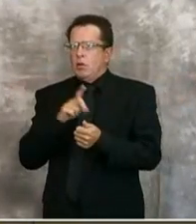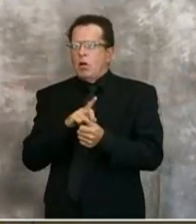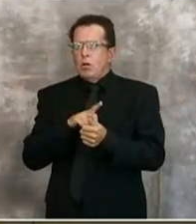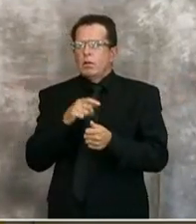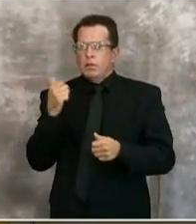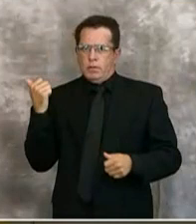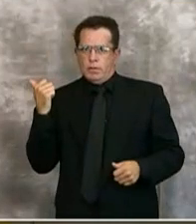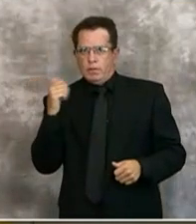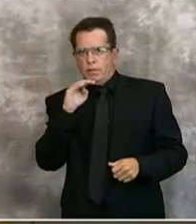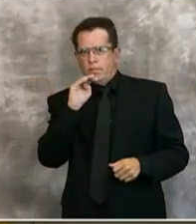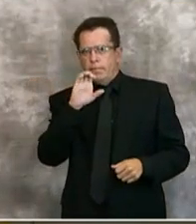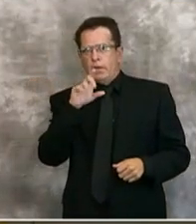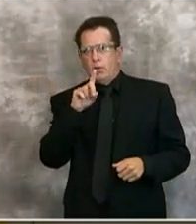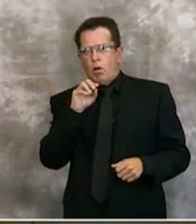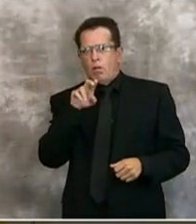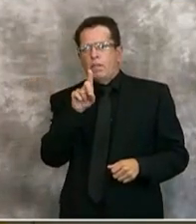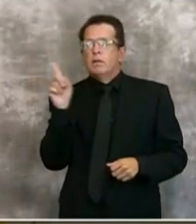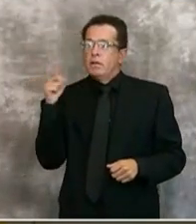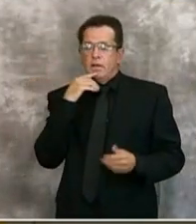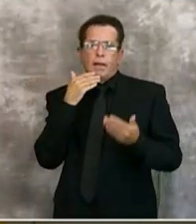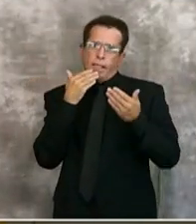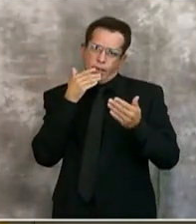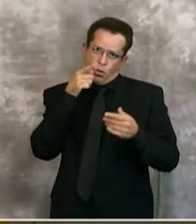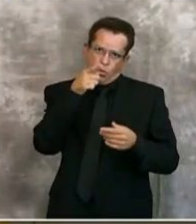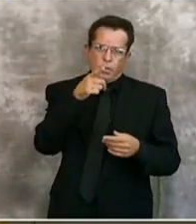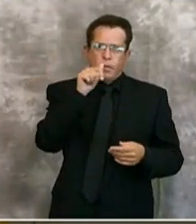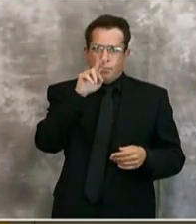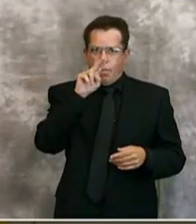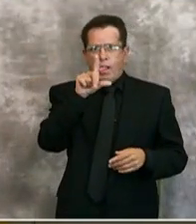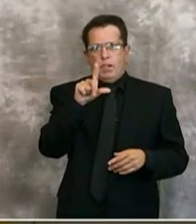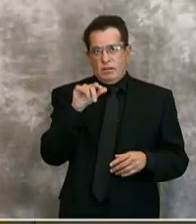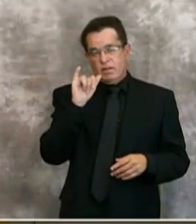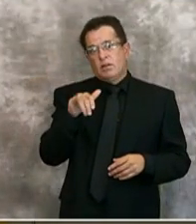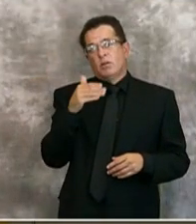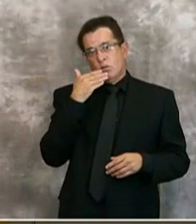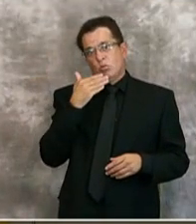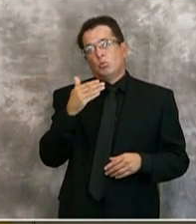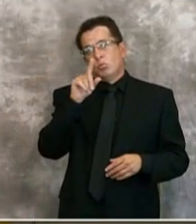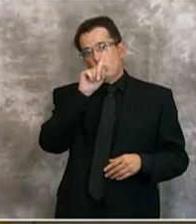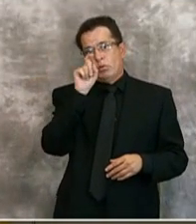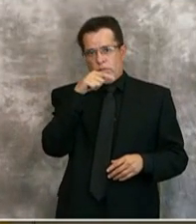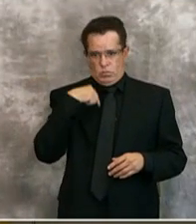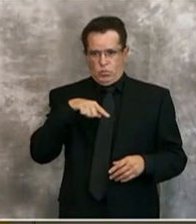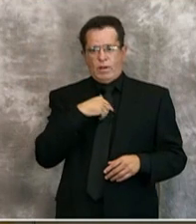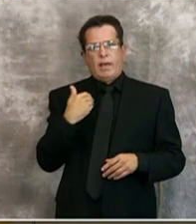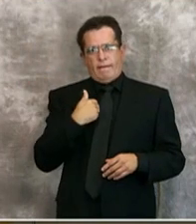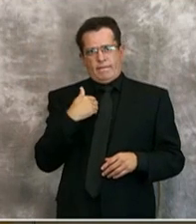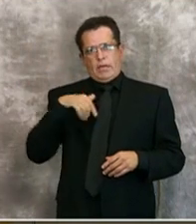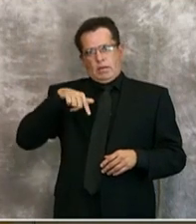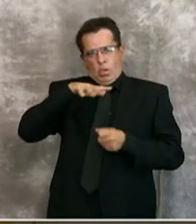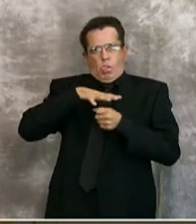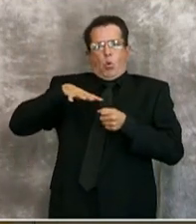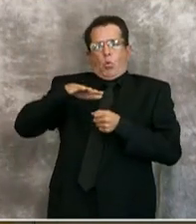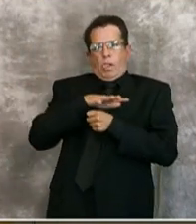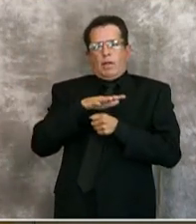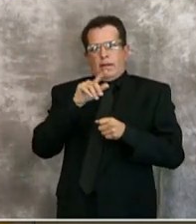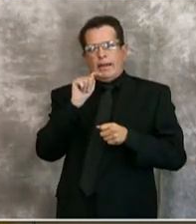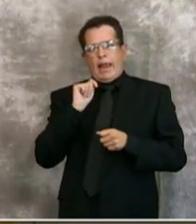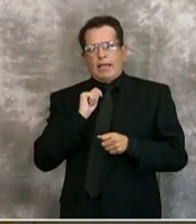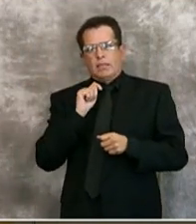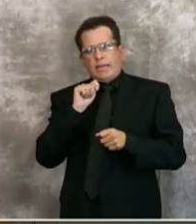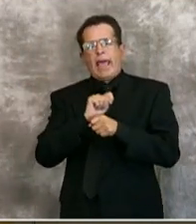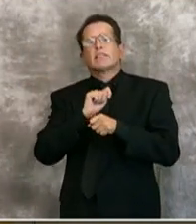Yeah, thank you, Paul, for that question. And, we have a local testing task force.